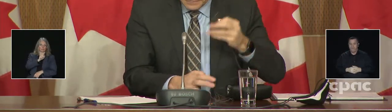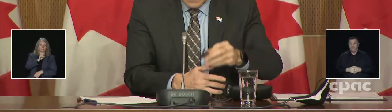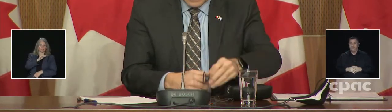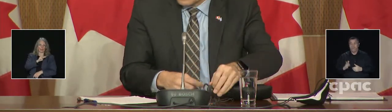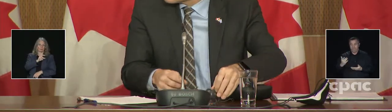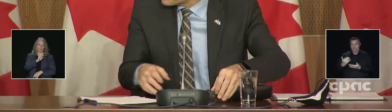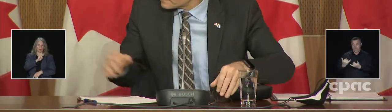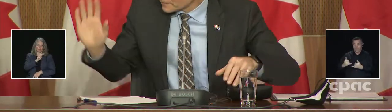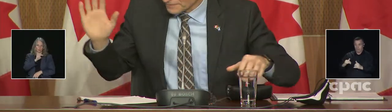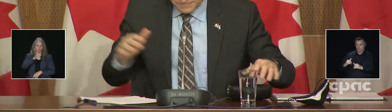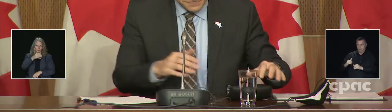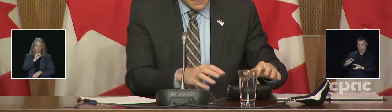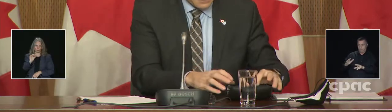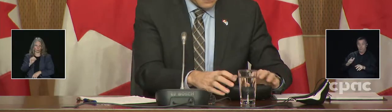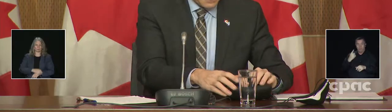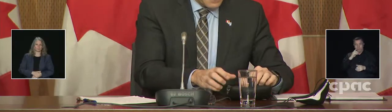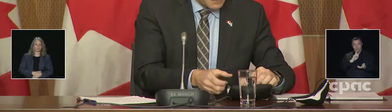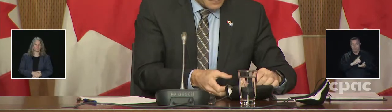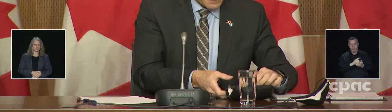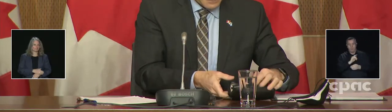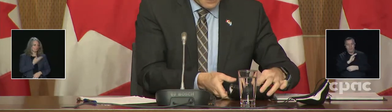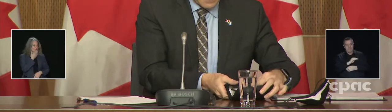Yes.